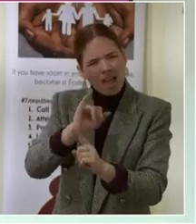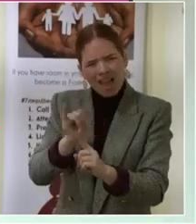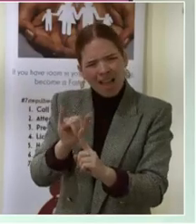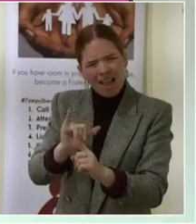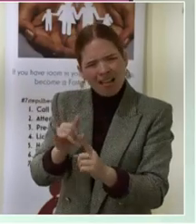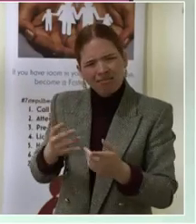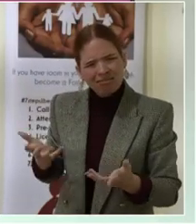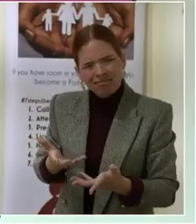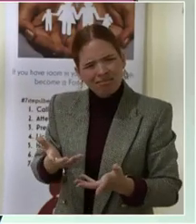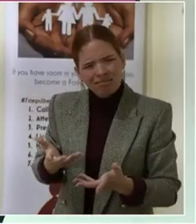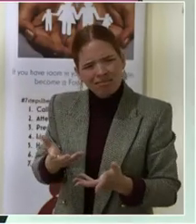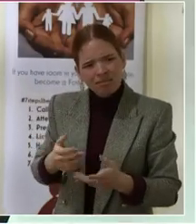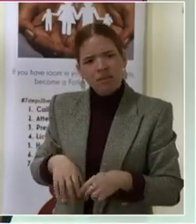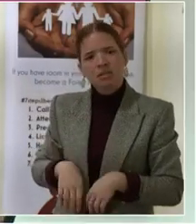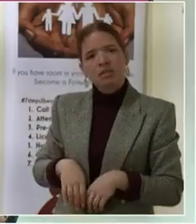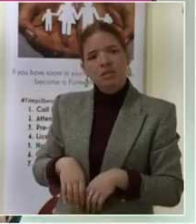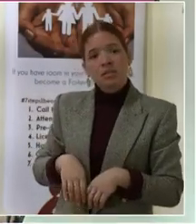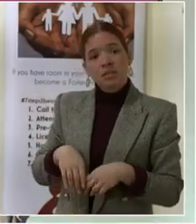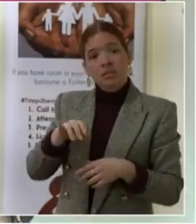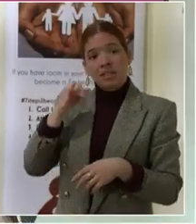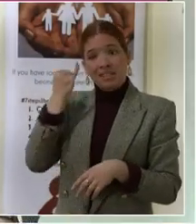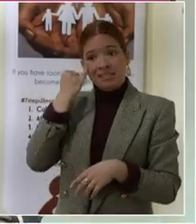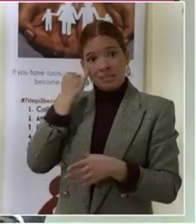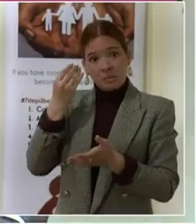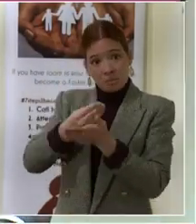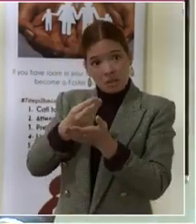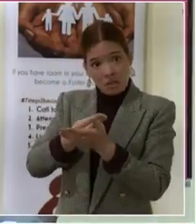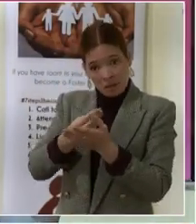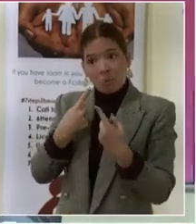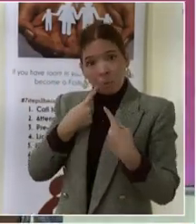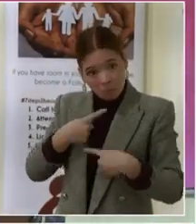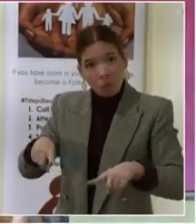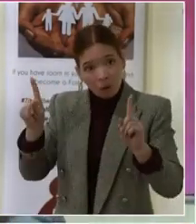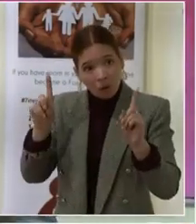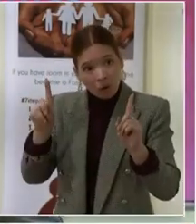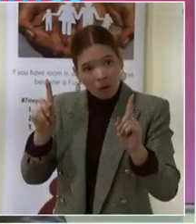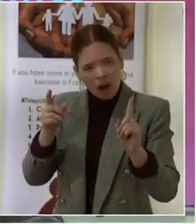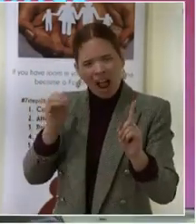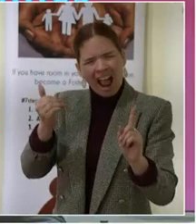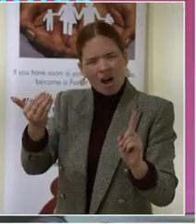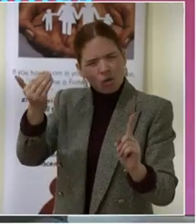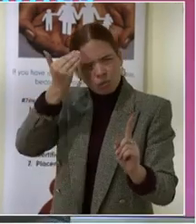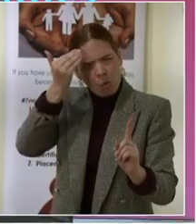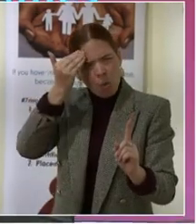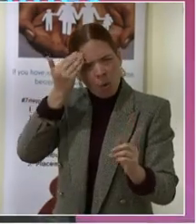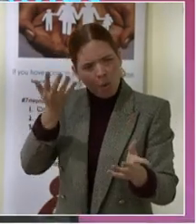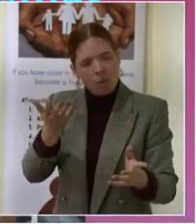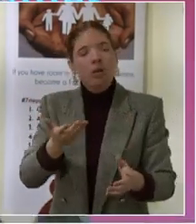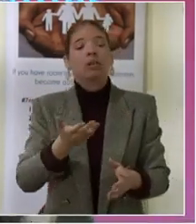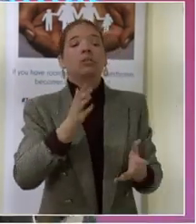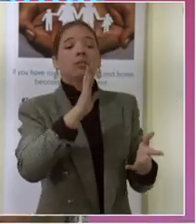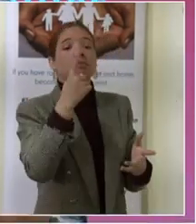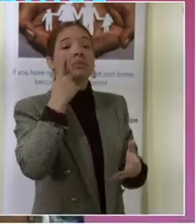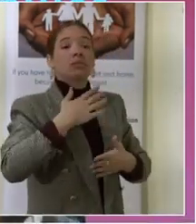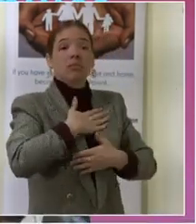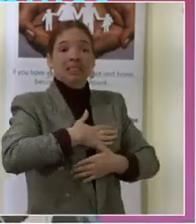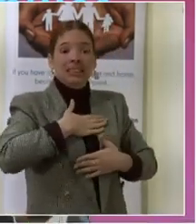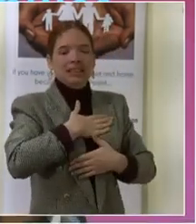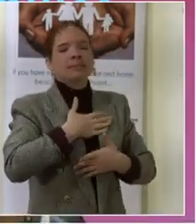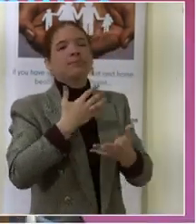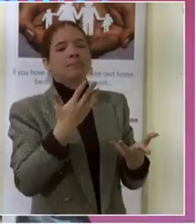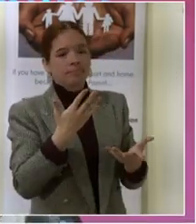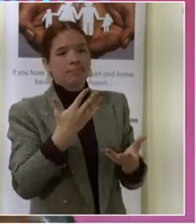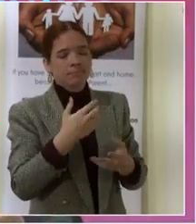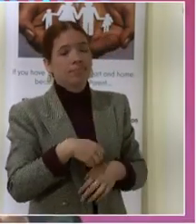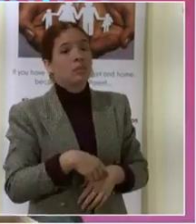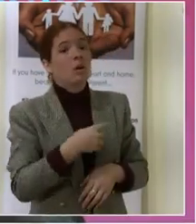you be able to tell that your money went somewhere useful to the community? Sure. So in recreation, we believe that one of the strongest forms of